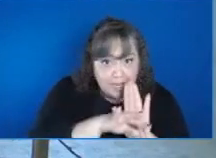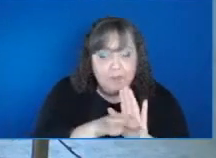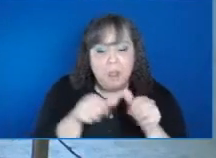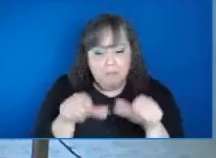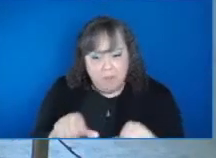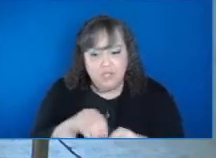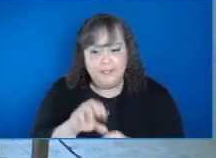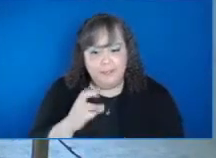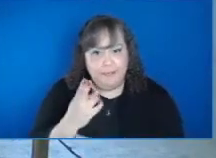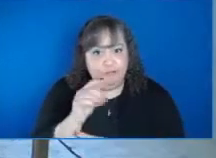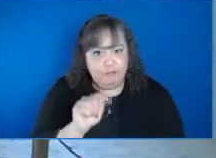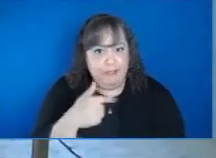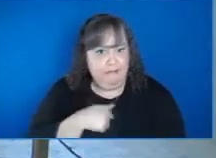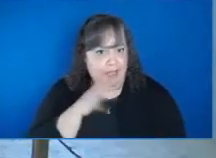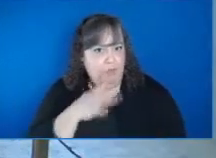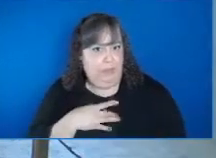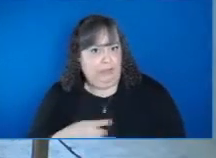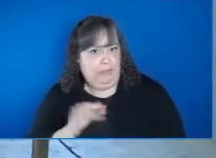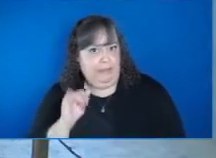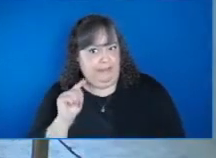later. Okay.